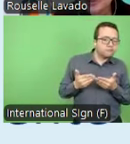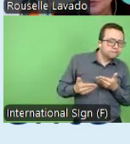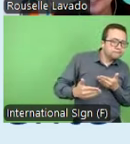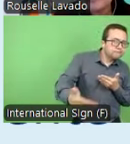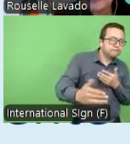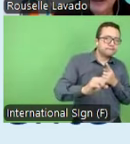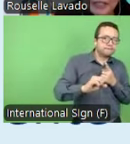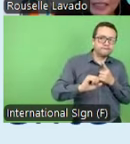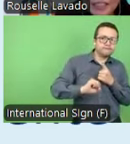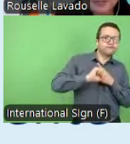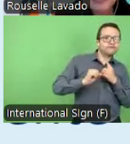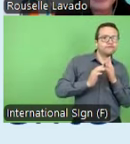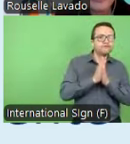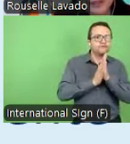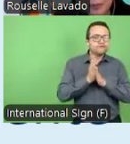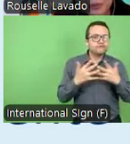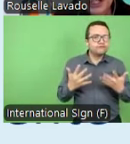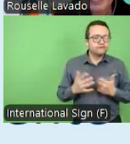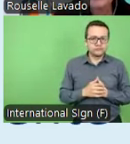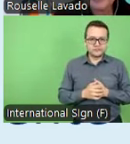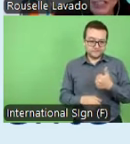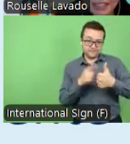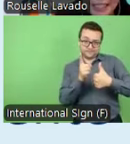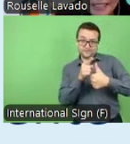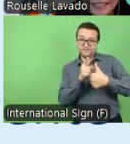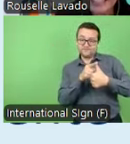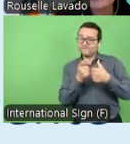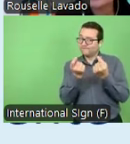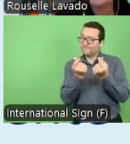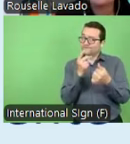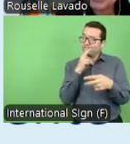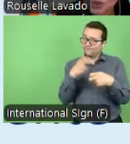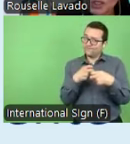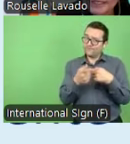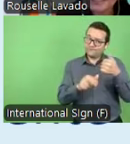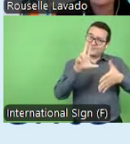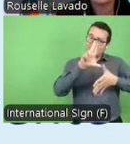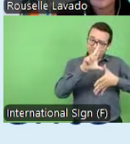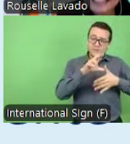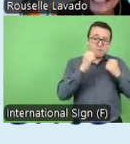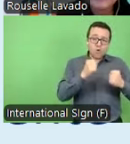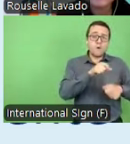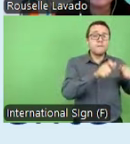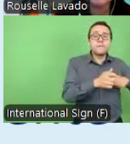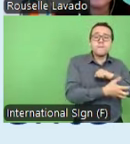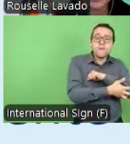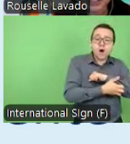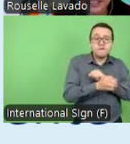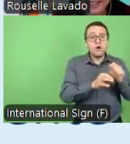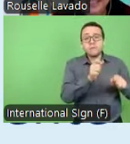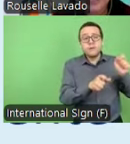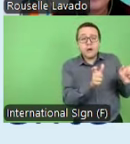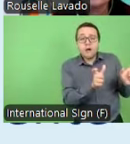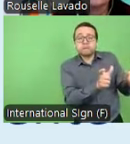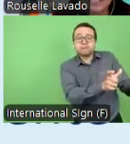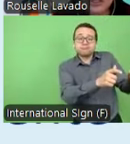and growing in the Americas, especially for the poor and marginalized. It's not just about cost, it's about access, dignity, and